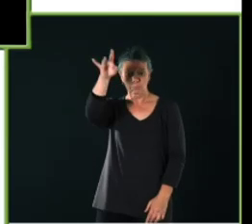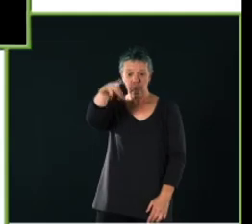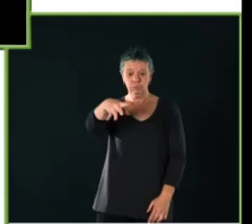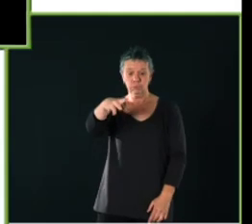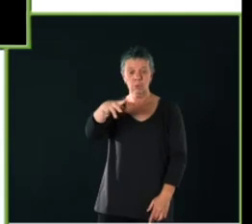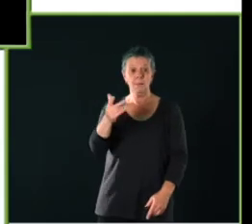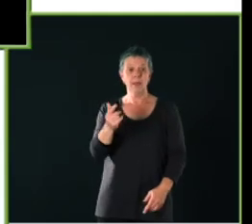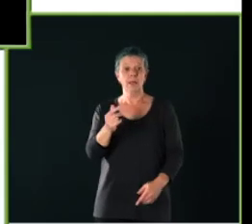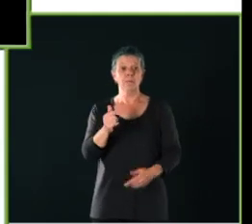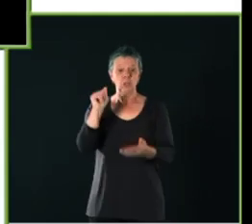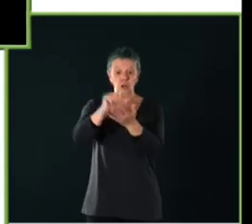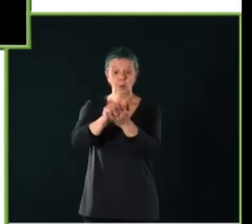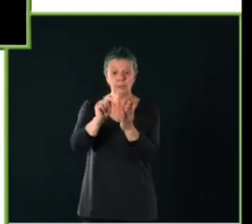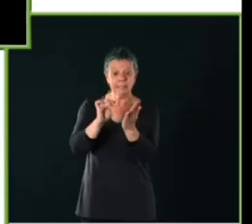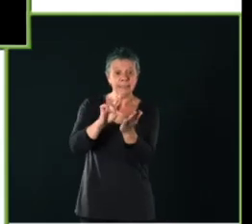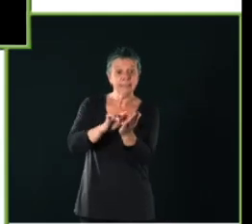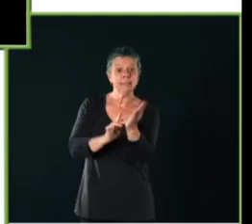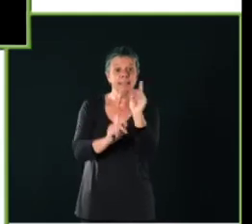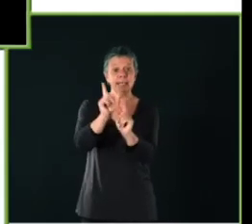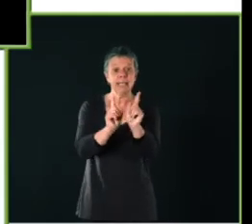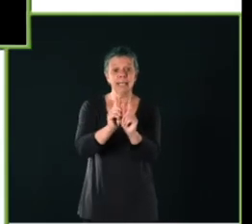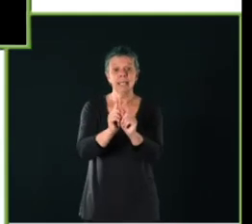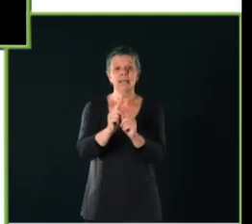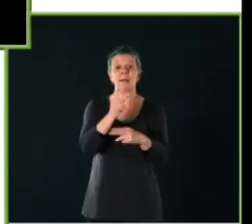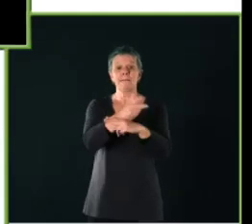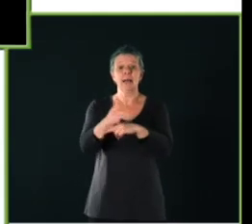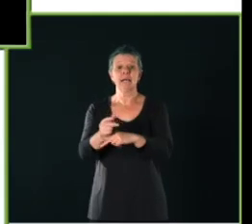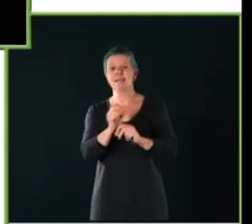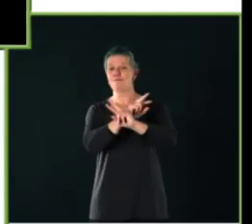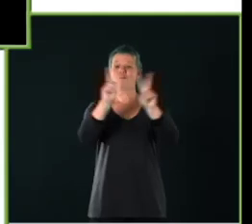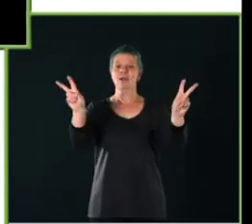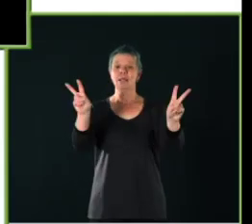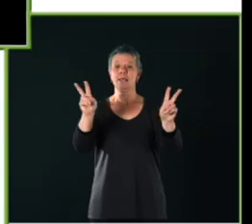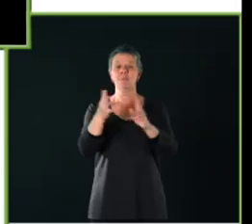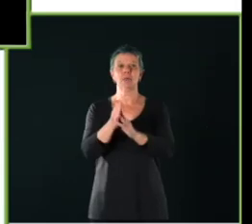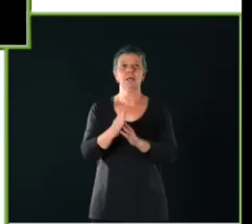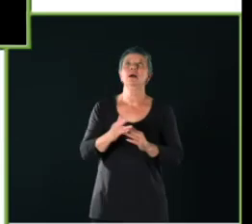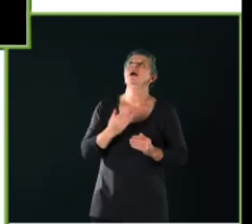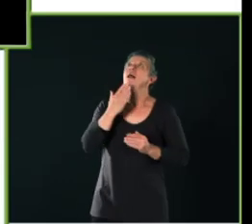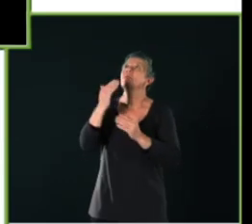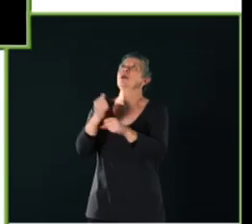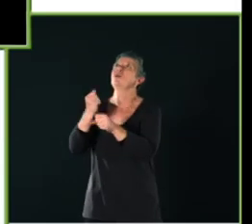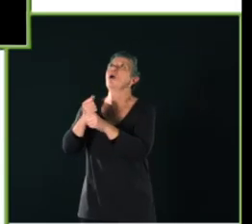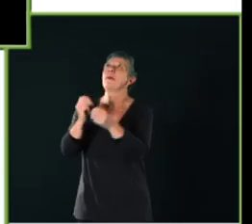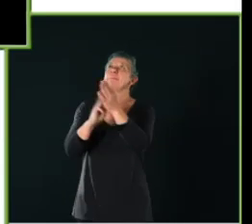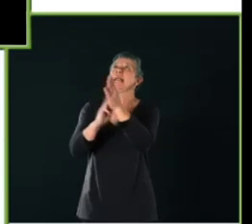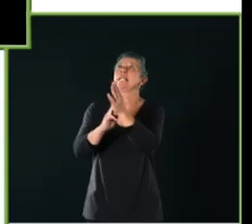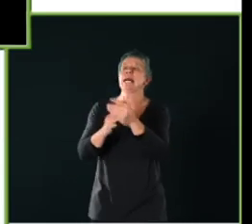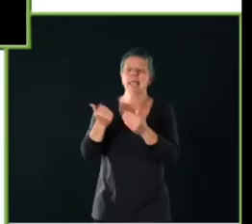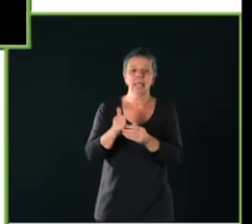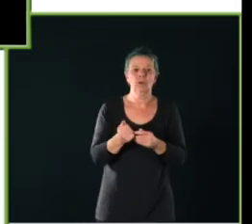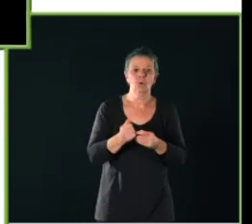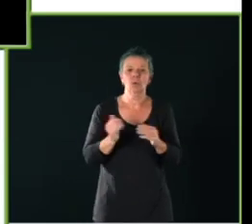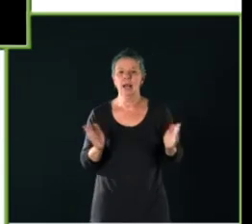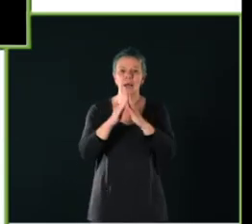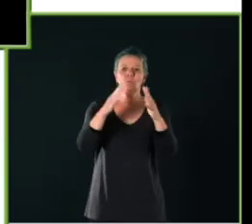week. Maybe thank God it's Monday, or hump day Wednesday, or free day Friday. And our